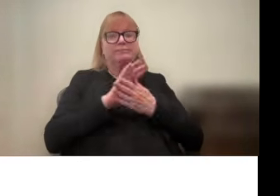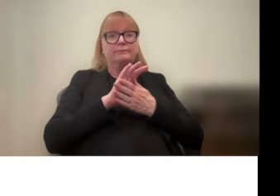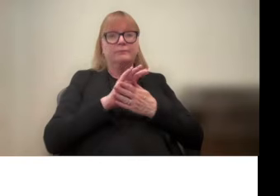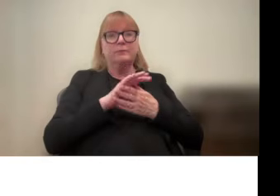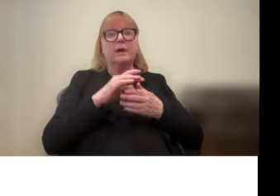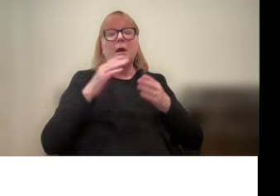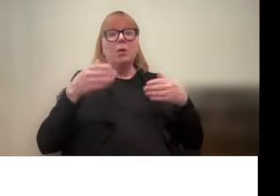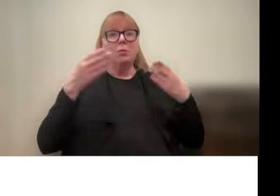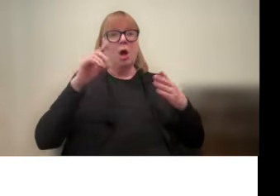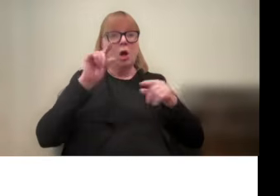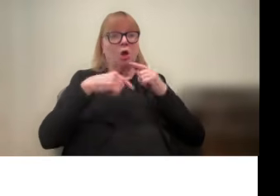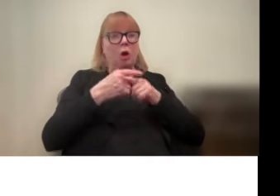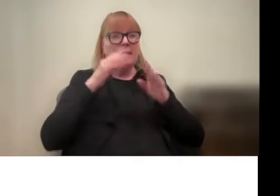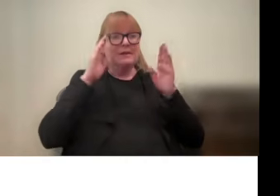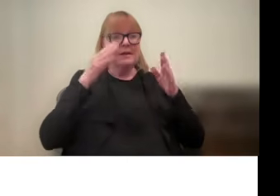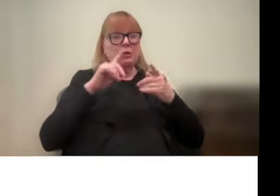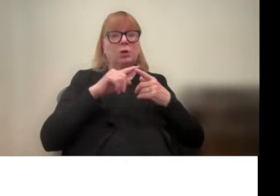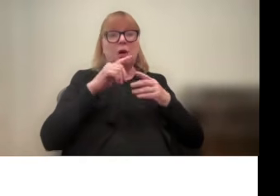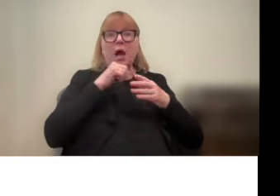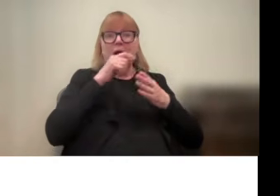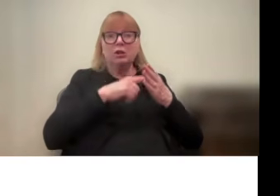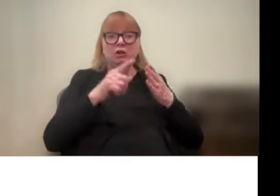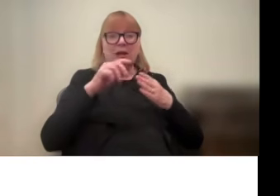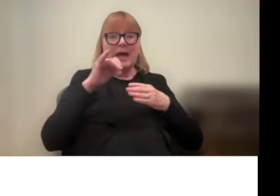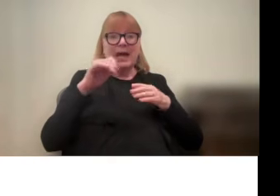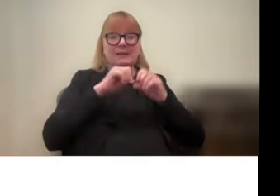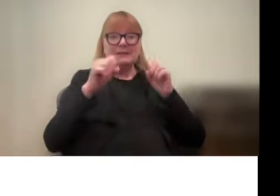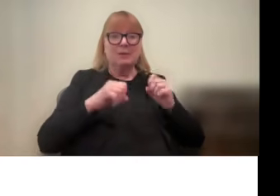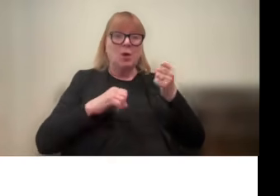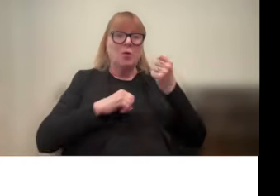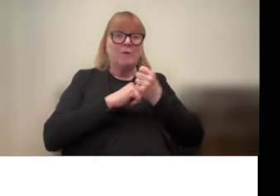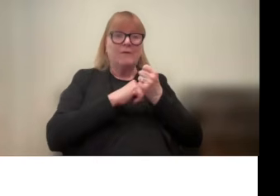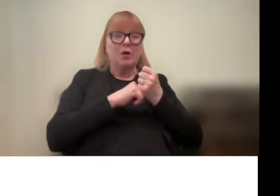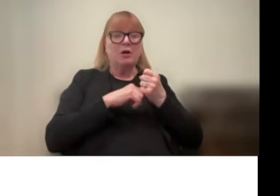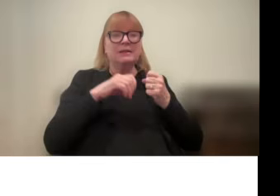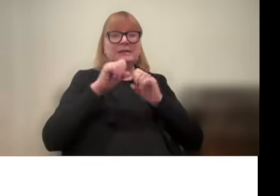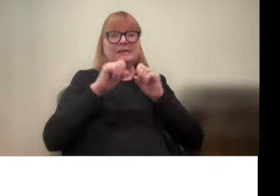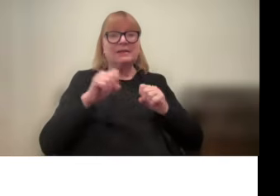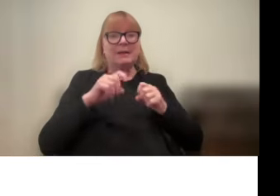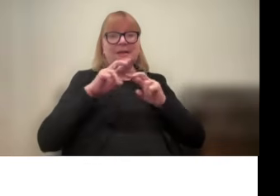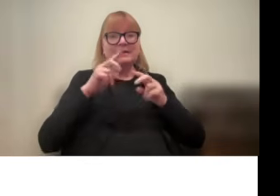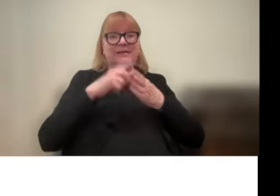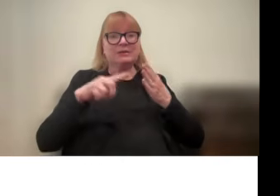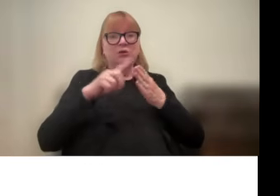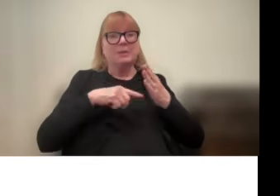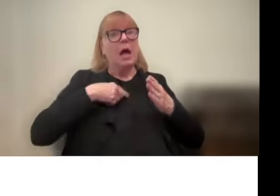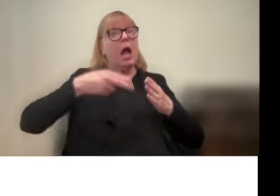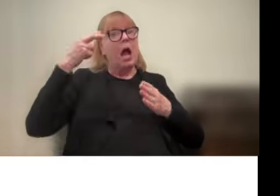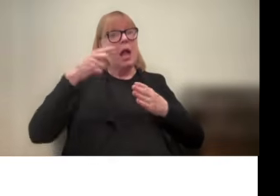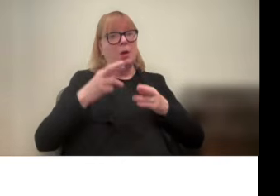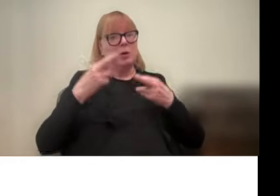global attention to how unchecked AI systems reinforce systemic discrimination. Highly, highly recommend this